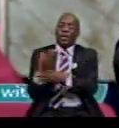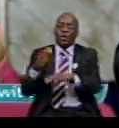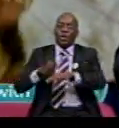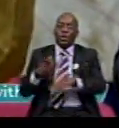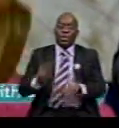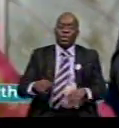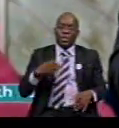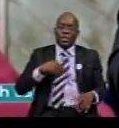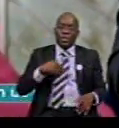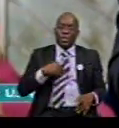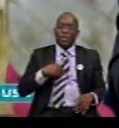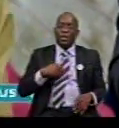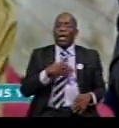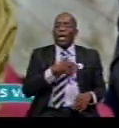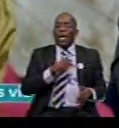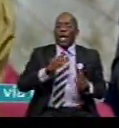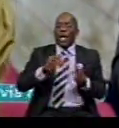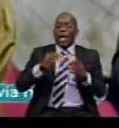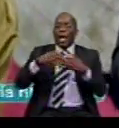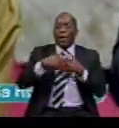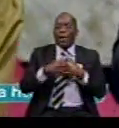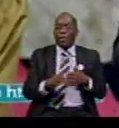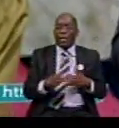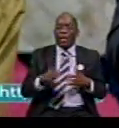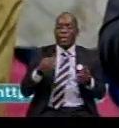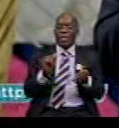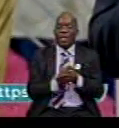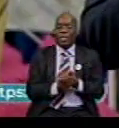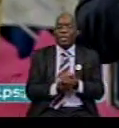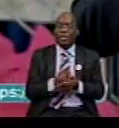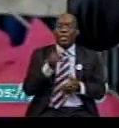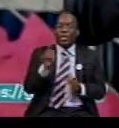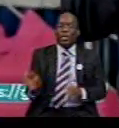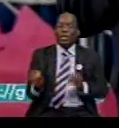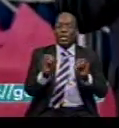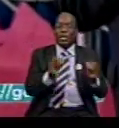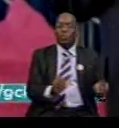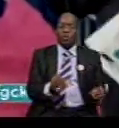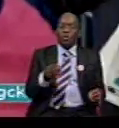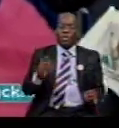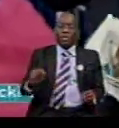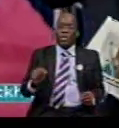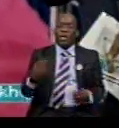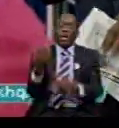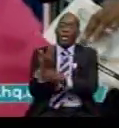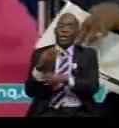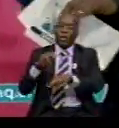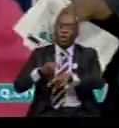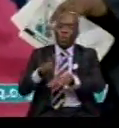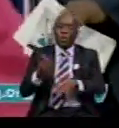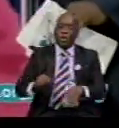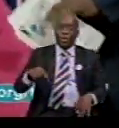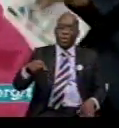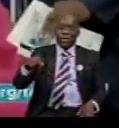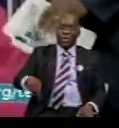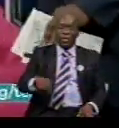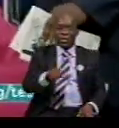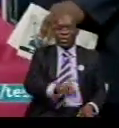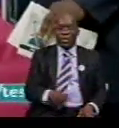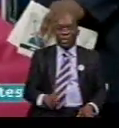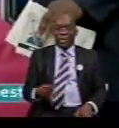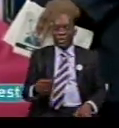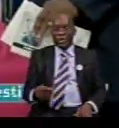what is your name? Igba yen mo gbowo le ese mi bayi. Kiloru ko yin baba. Baba kiloru ko yin. Mo mo pe kiloru ko